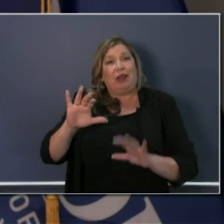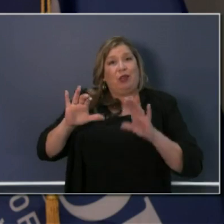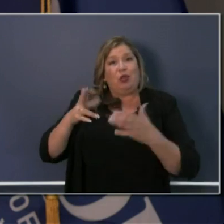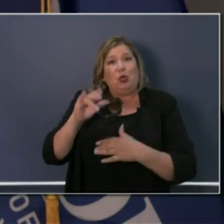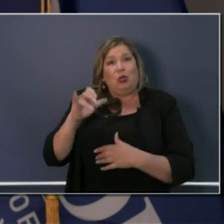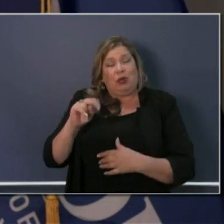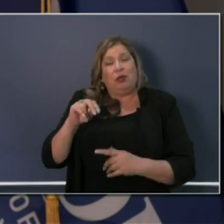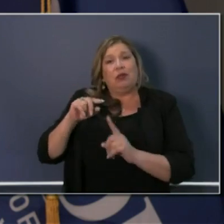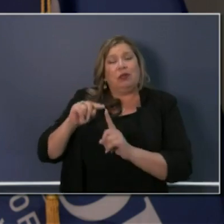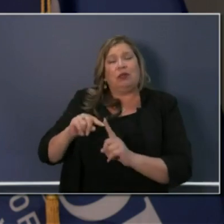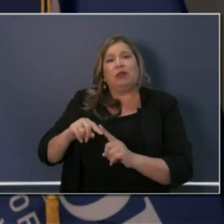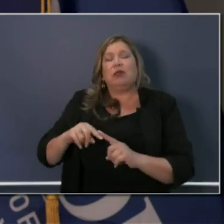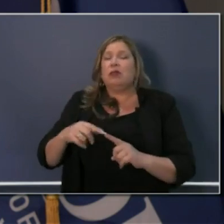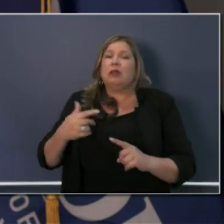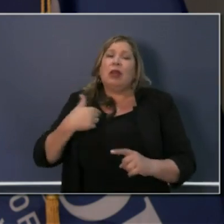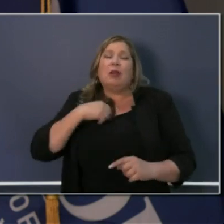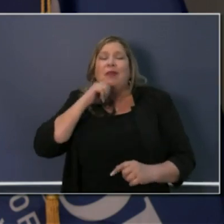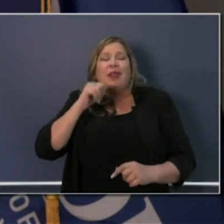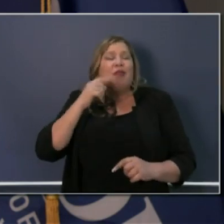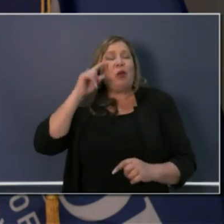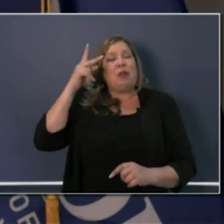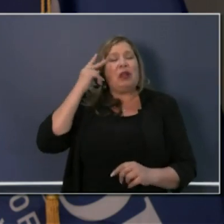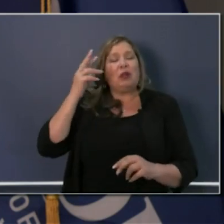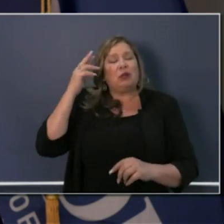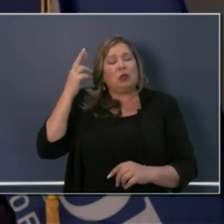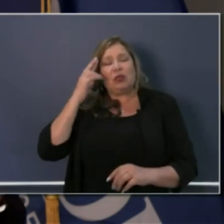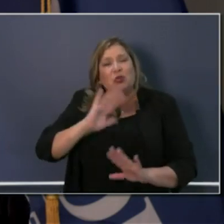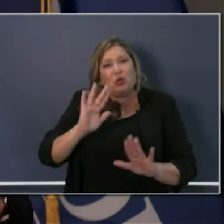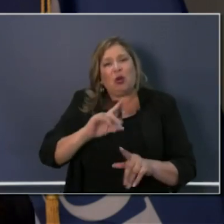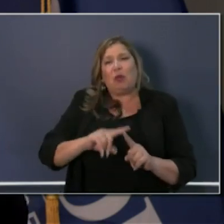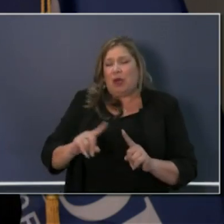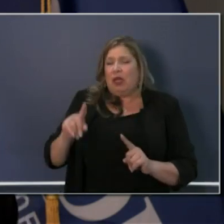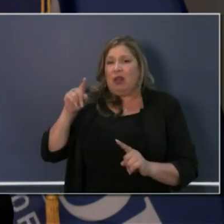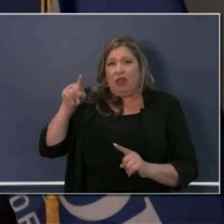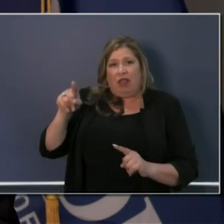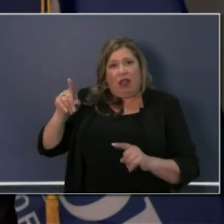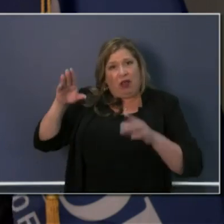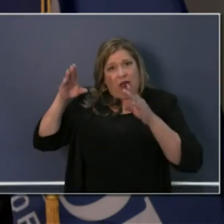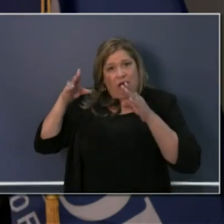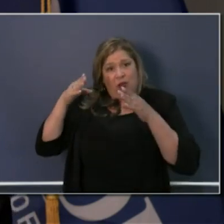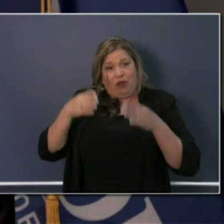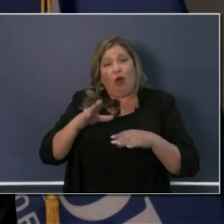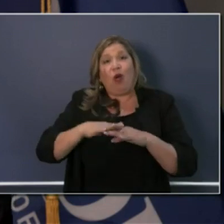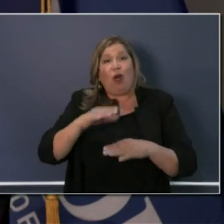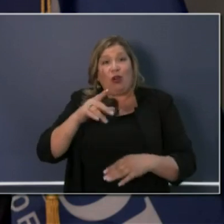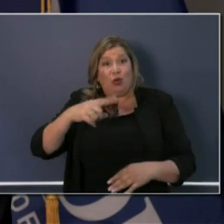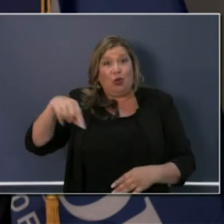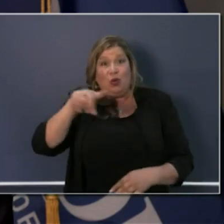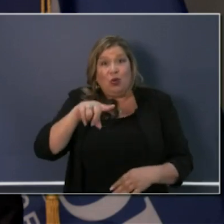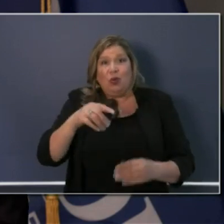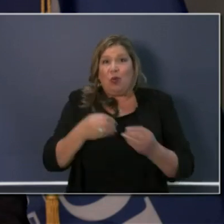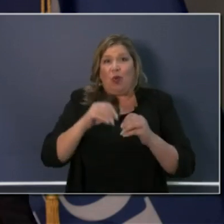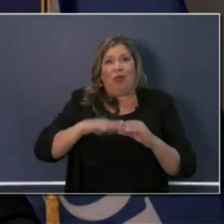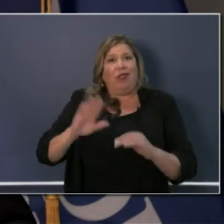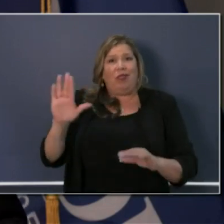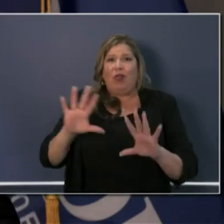and potency of the work of the Teamsters is these guys are focusing on you more than their families. I was talking to some